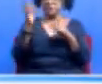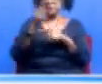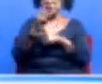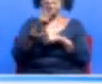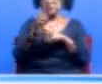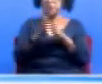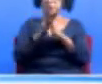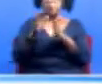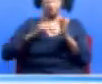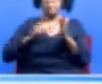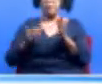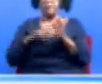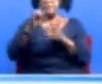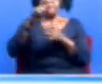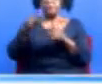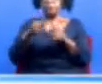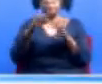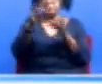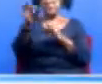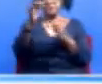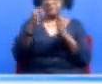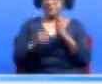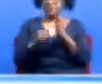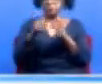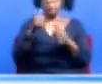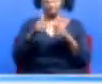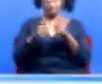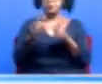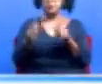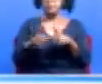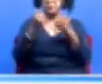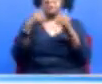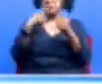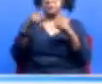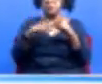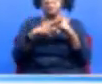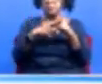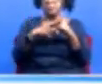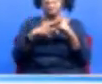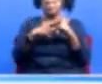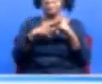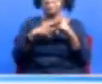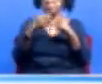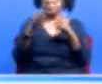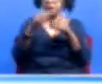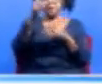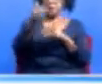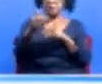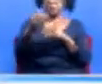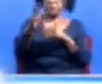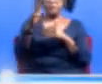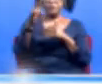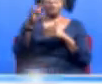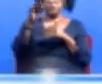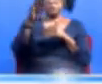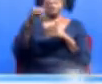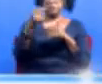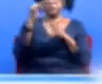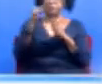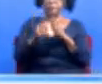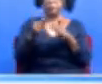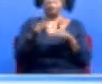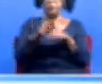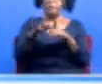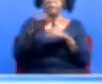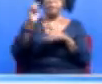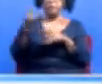women's 5,000-meter final, which was only 0.06 of a second ahead of Virginia Nganga in the final day of Athletics Kenya